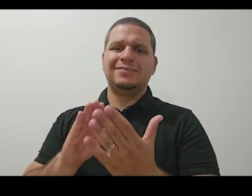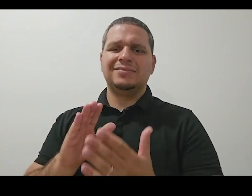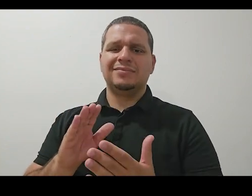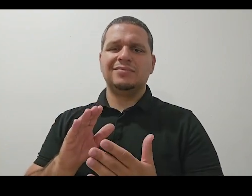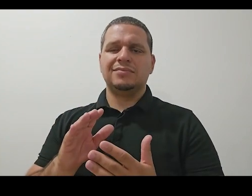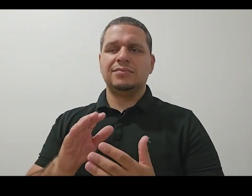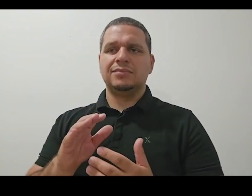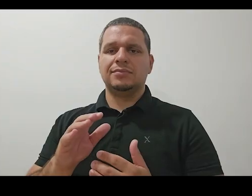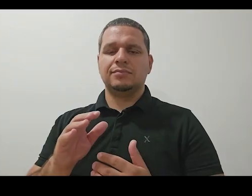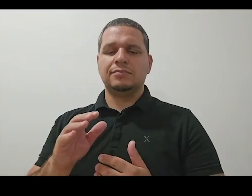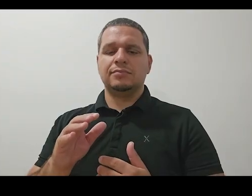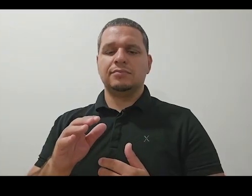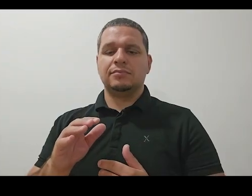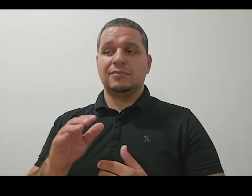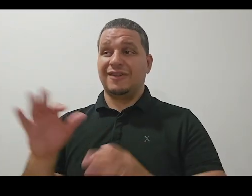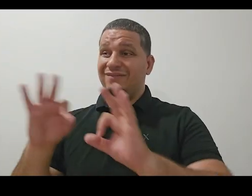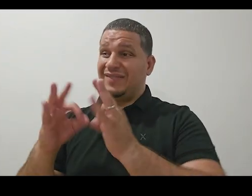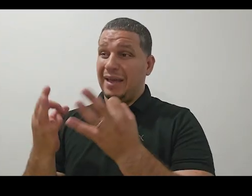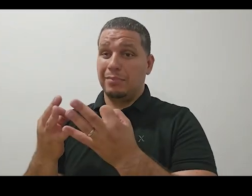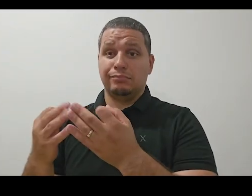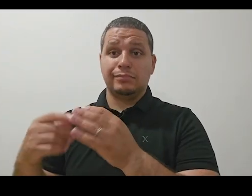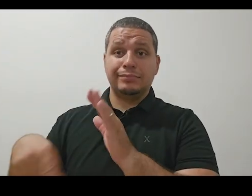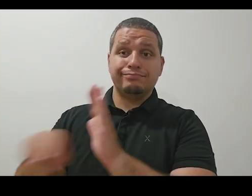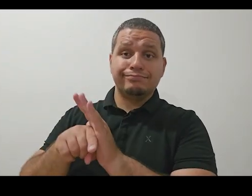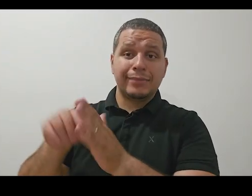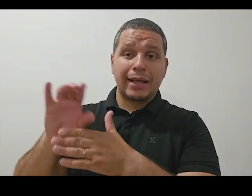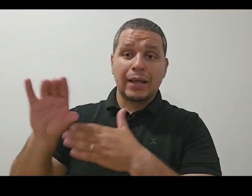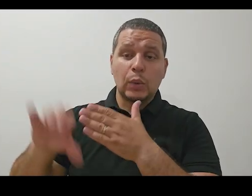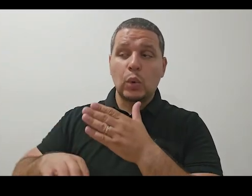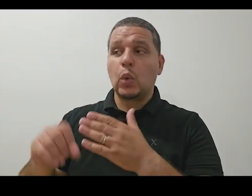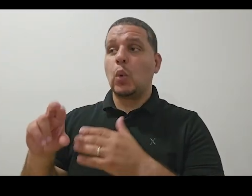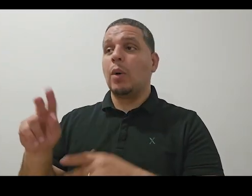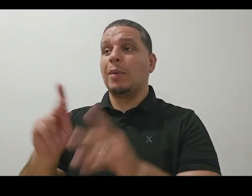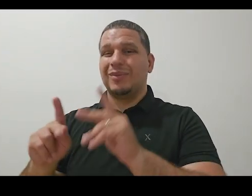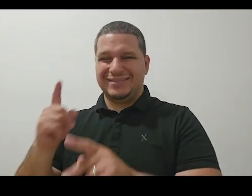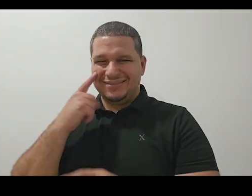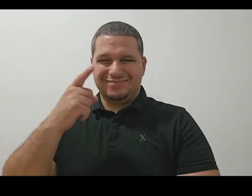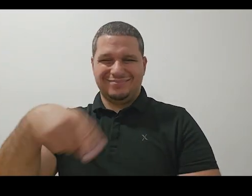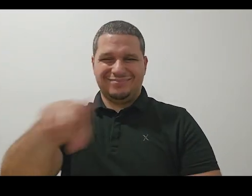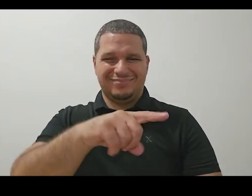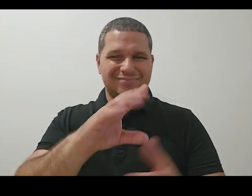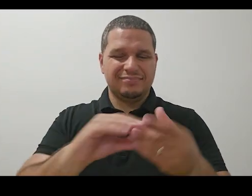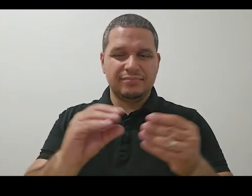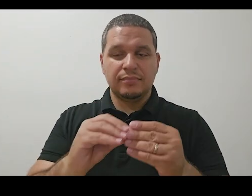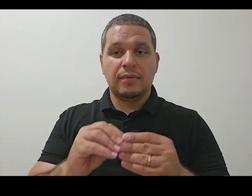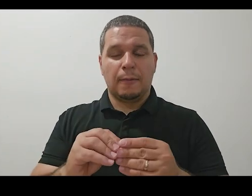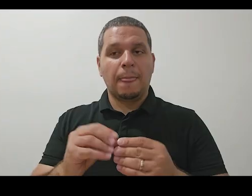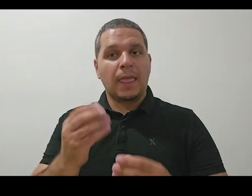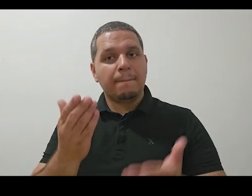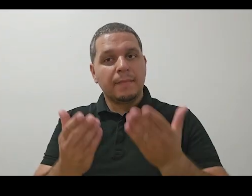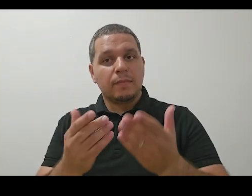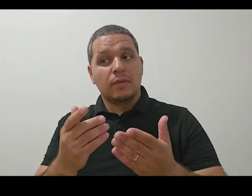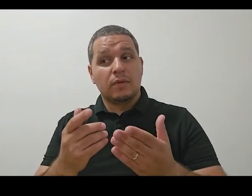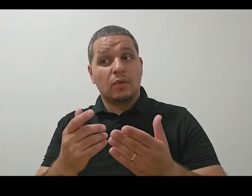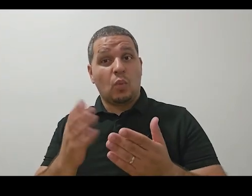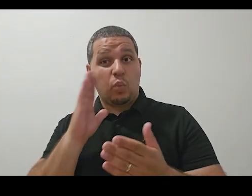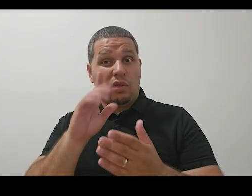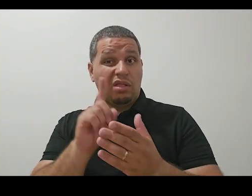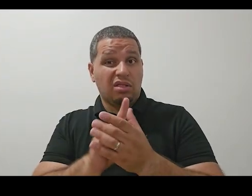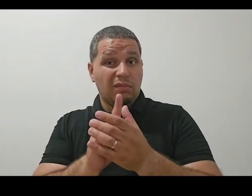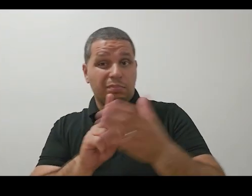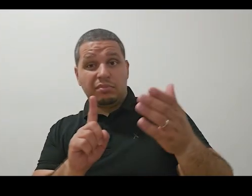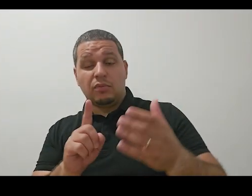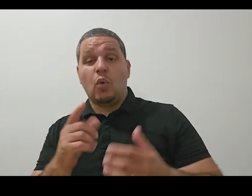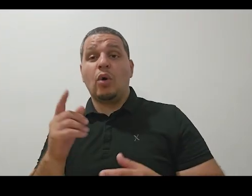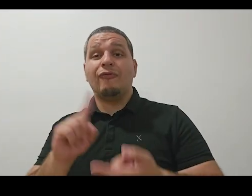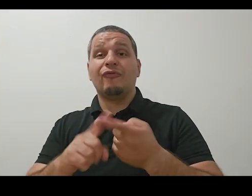the actual very negative consequences, like everybody talked a lot about here. Like you may actually be isolated.